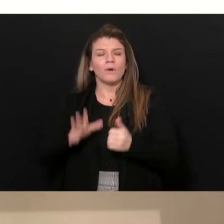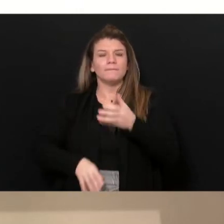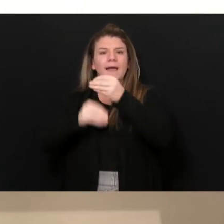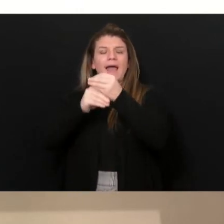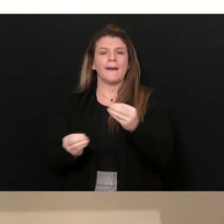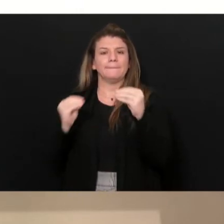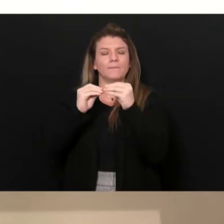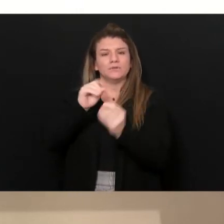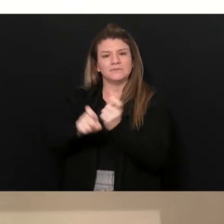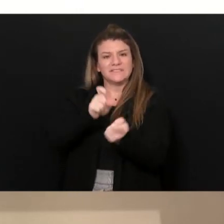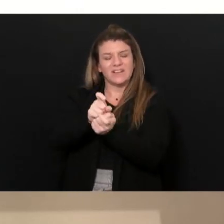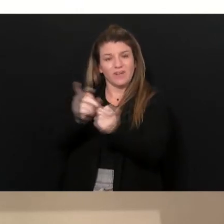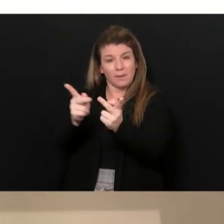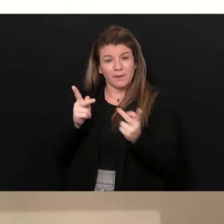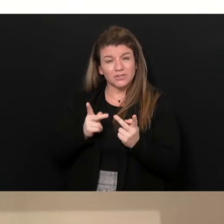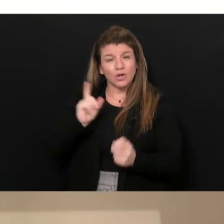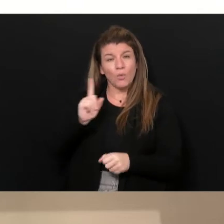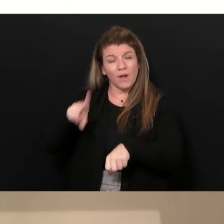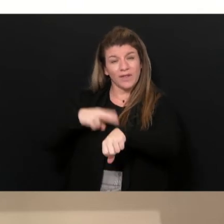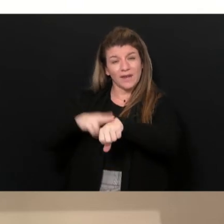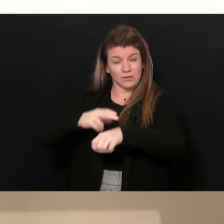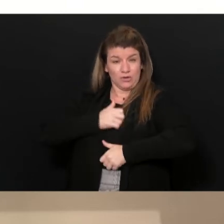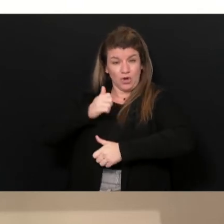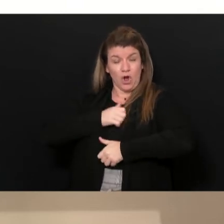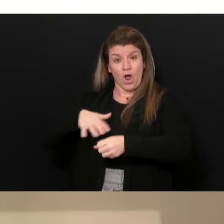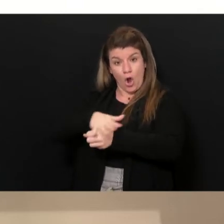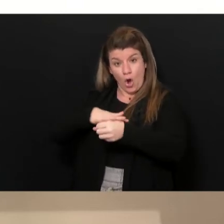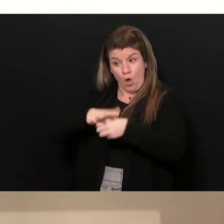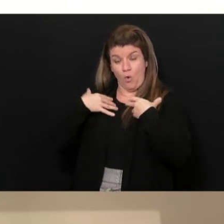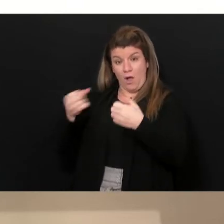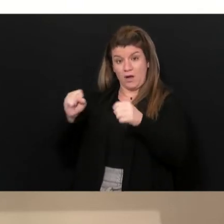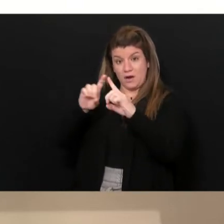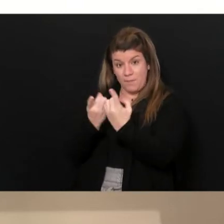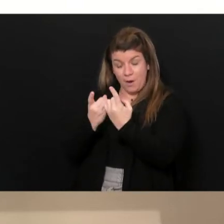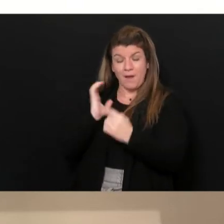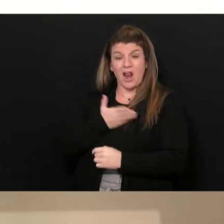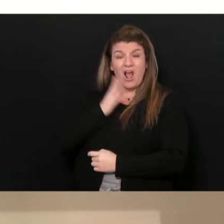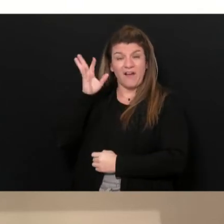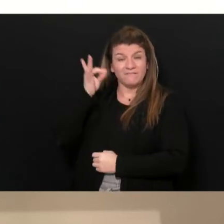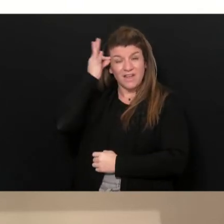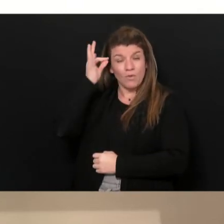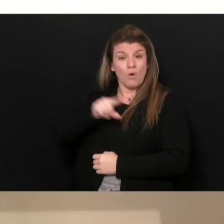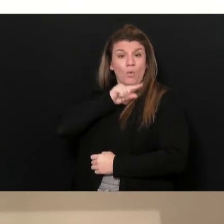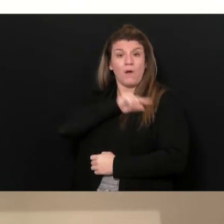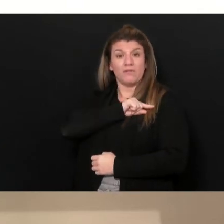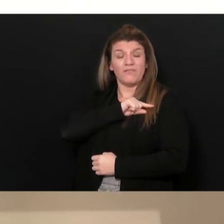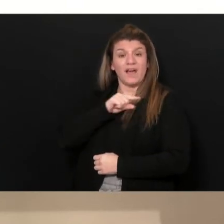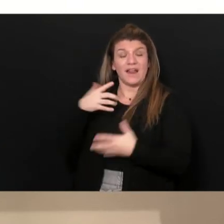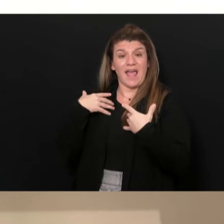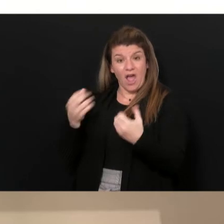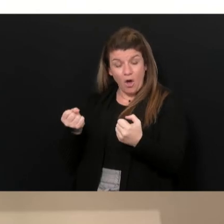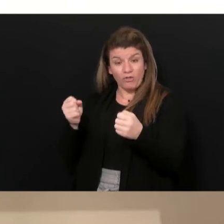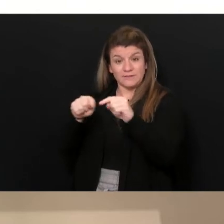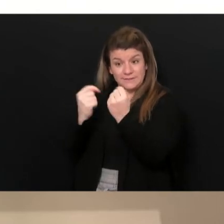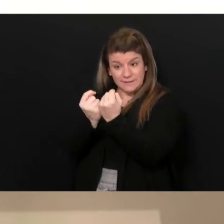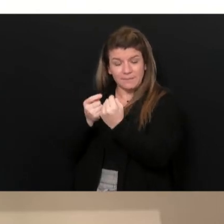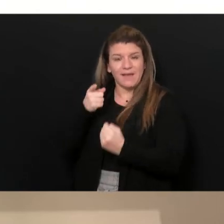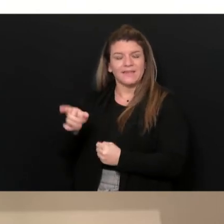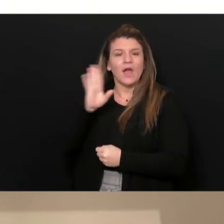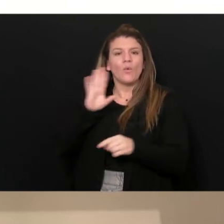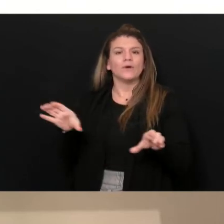specific locations where the National Guard, local health departments, and our federally qualified health clinics will do